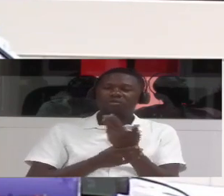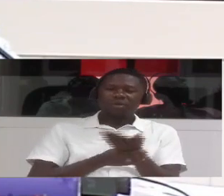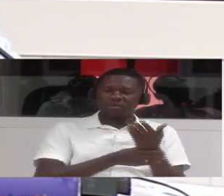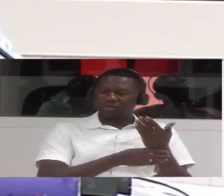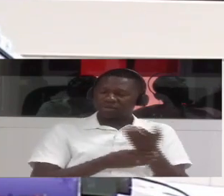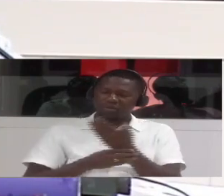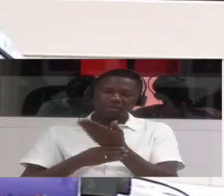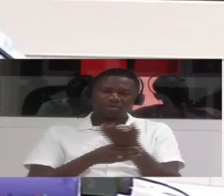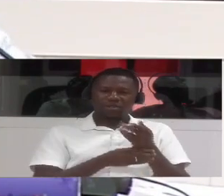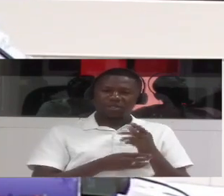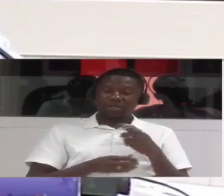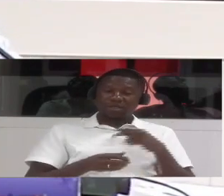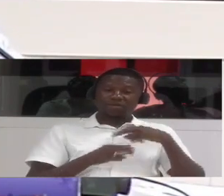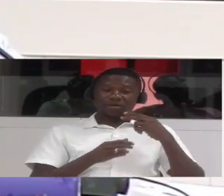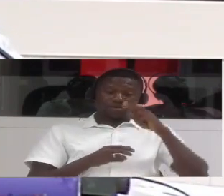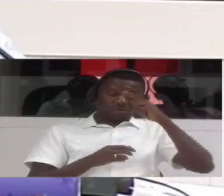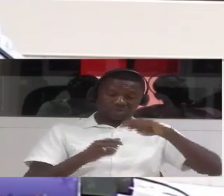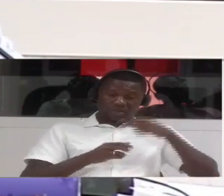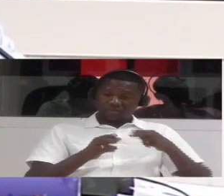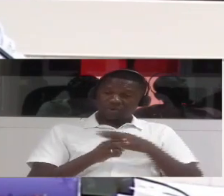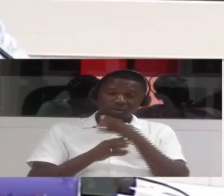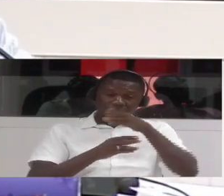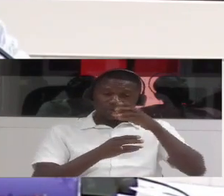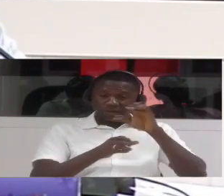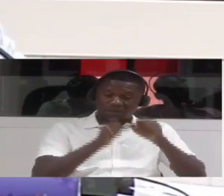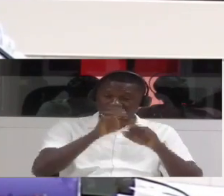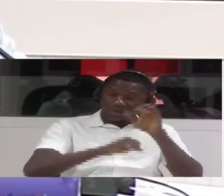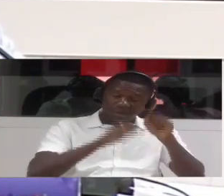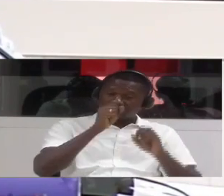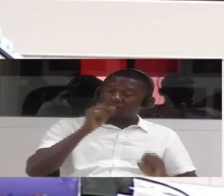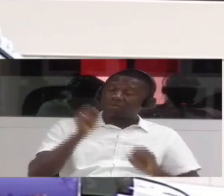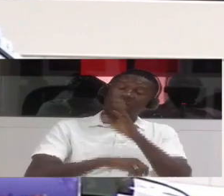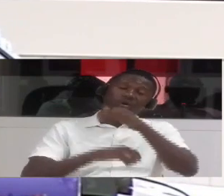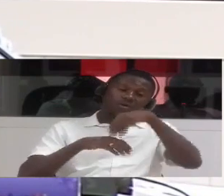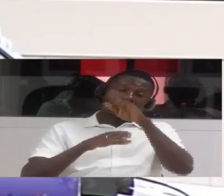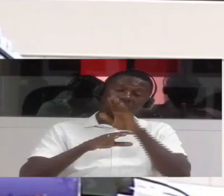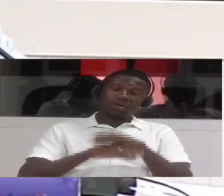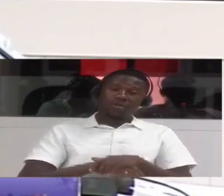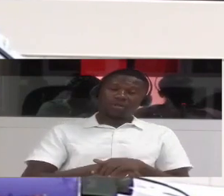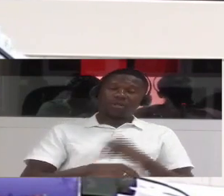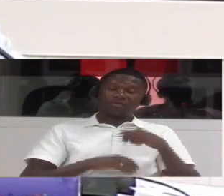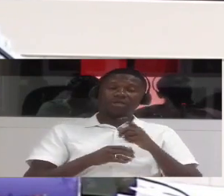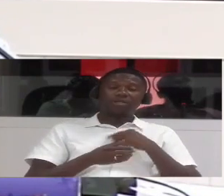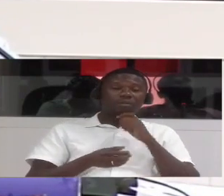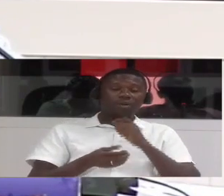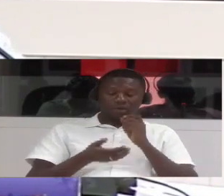them away. This reporter was inquiring about that particular incident, and he got arrested for